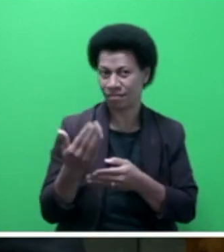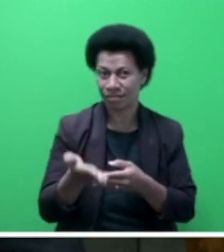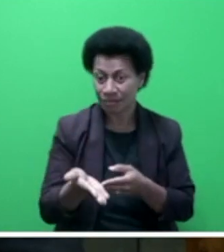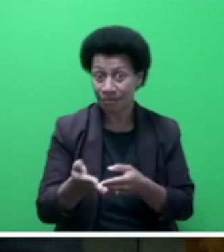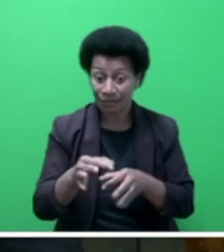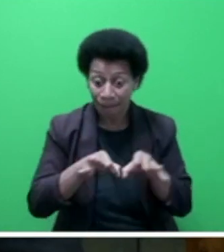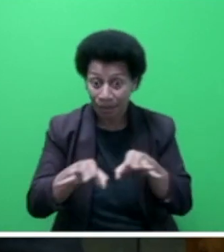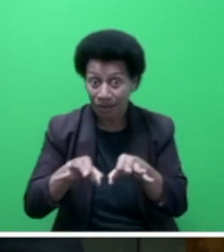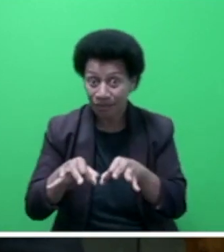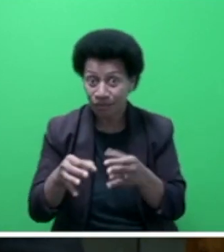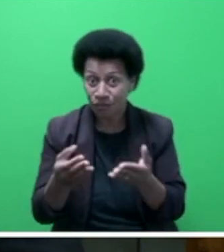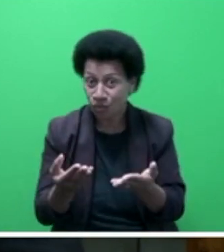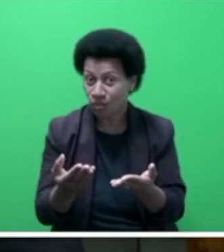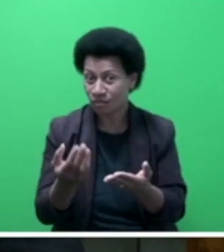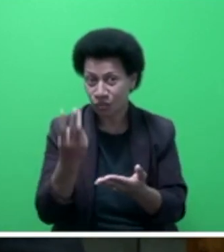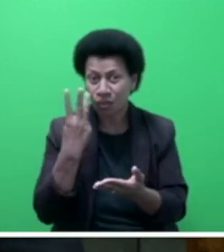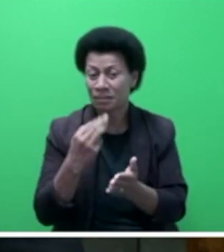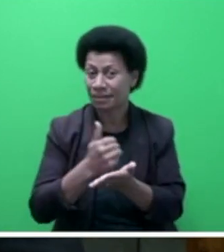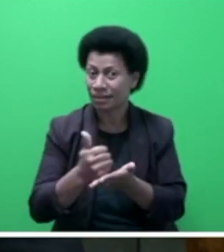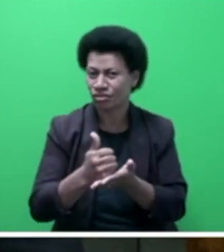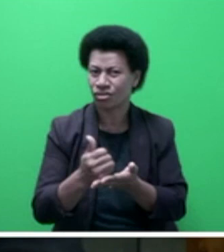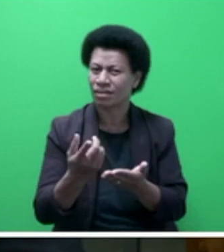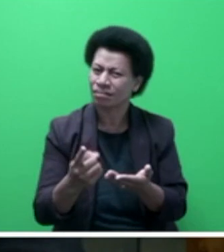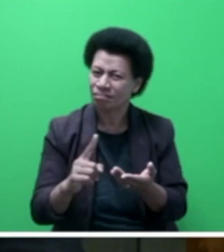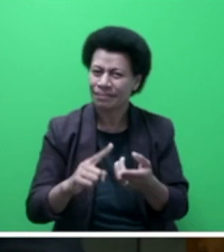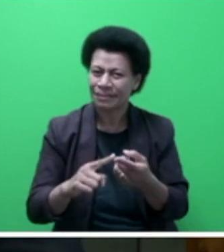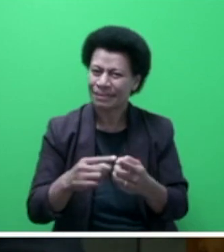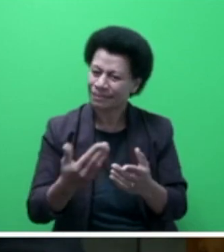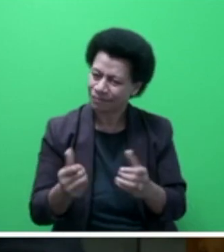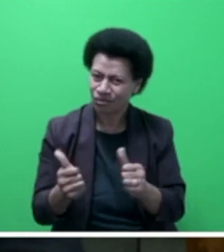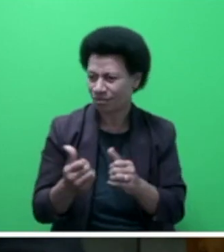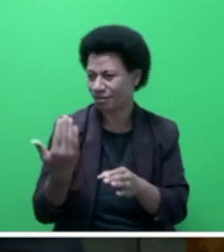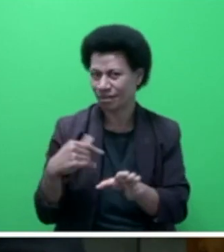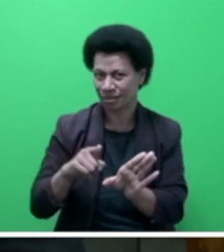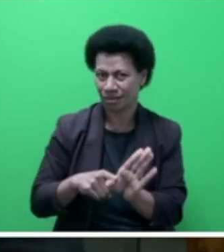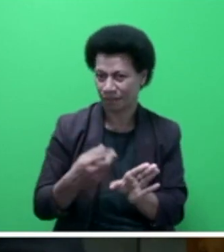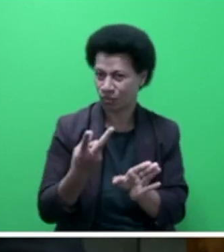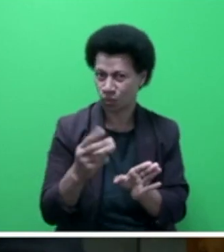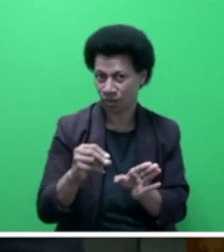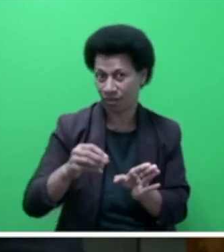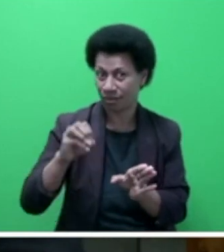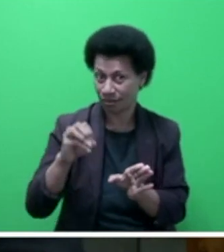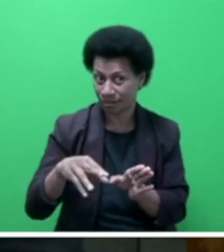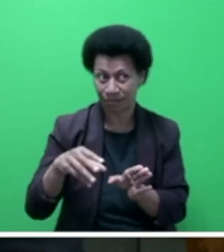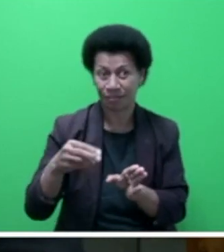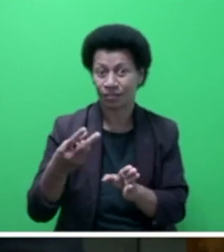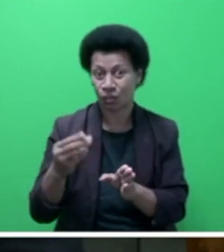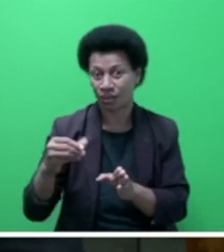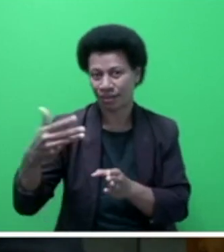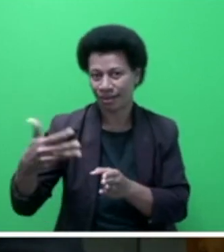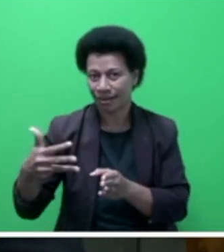Action expired last year. It was for the term 2010 to 2019. The work